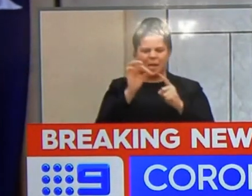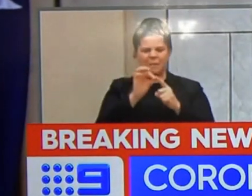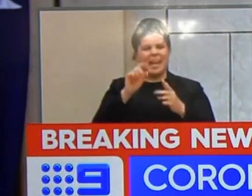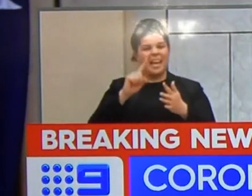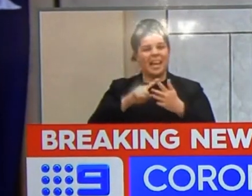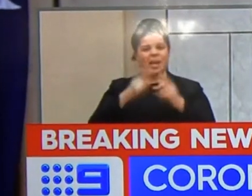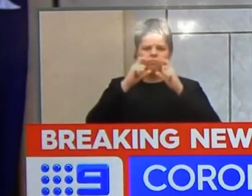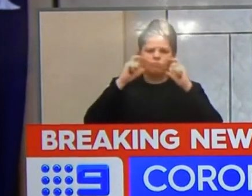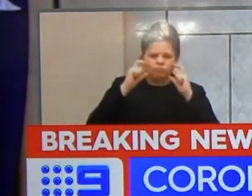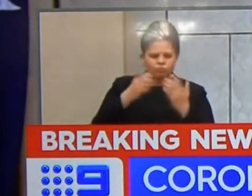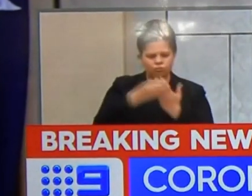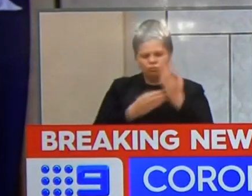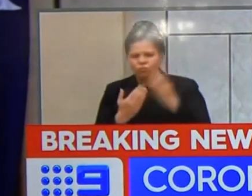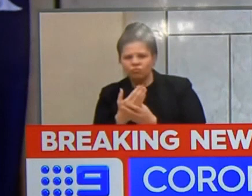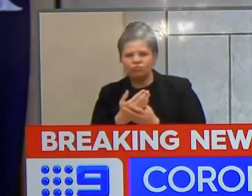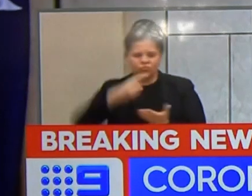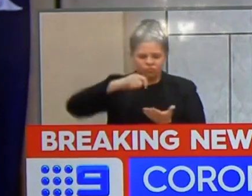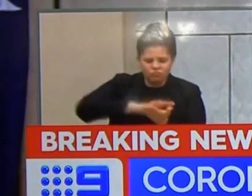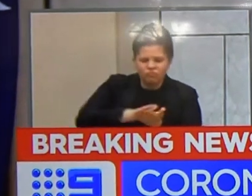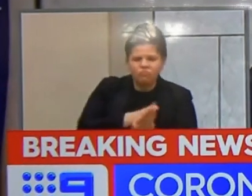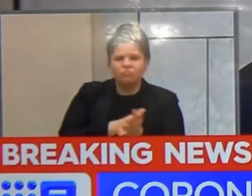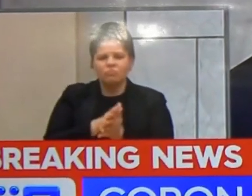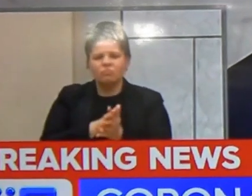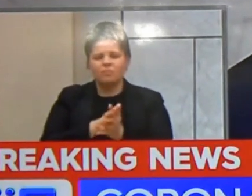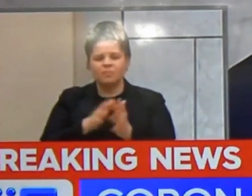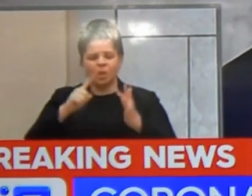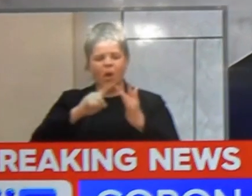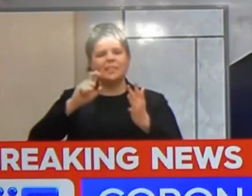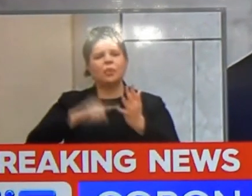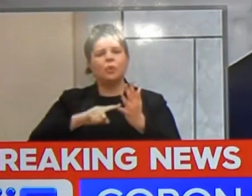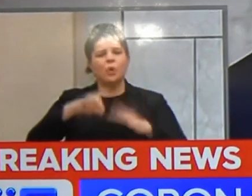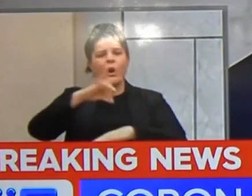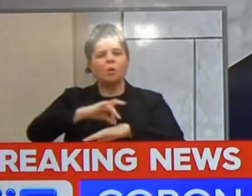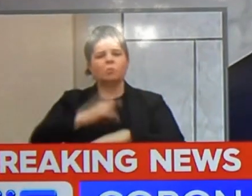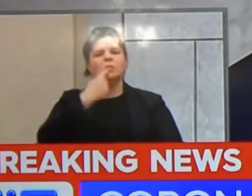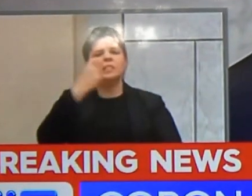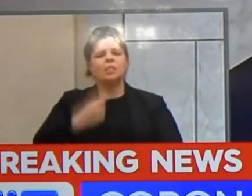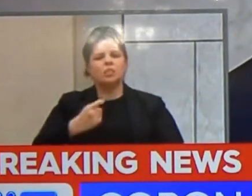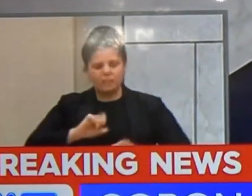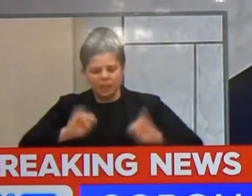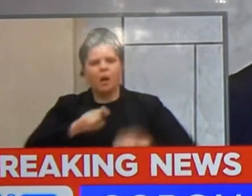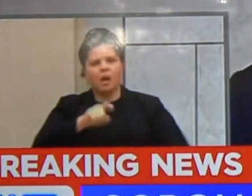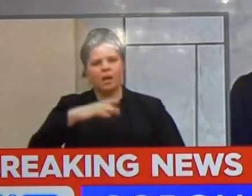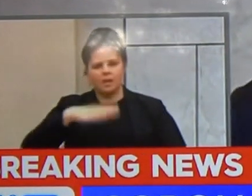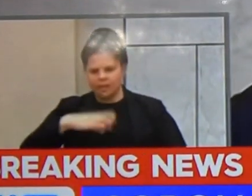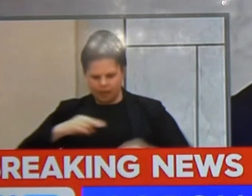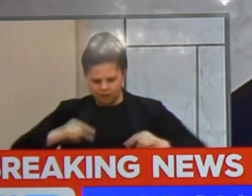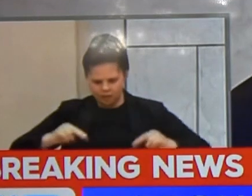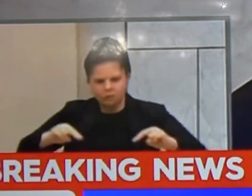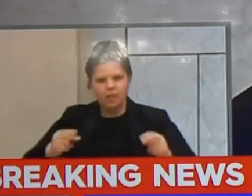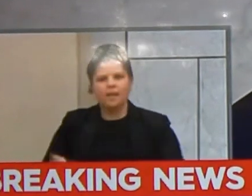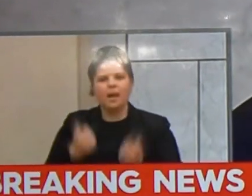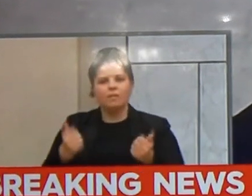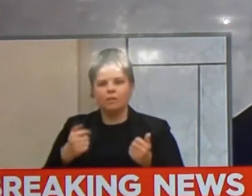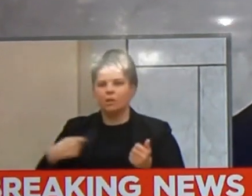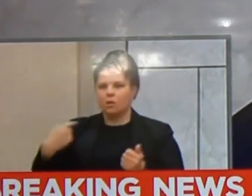the upgrading of things like ICUs. And that work has been going at a great pace to ensure we have the contact tracing.